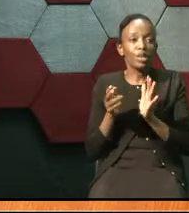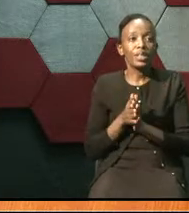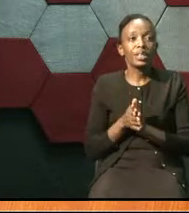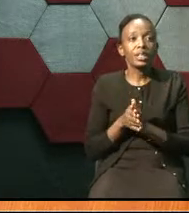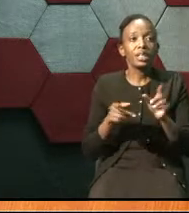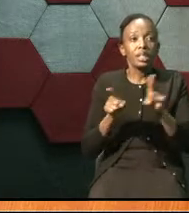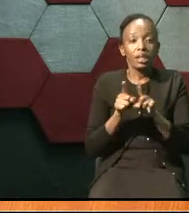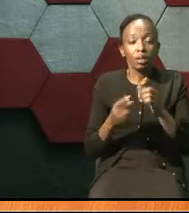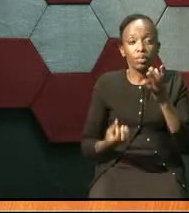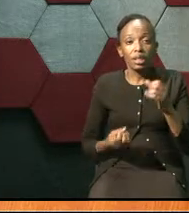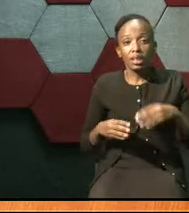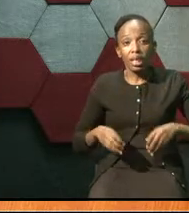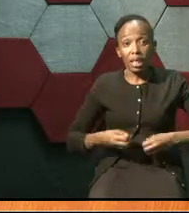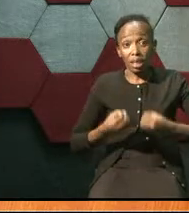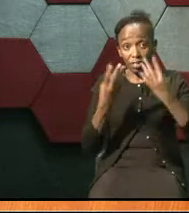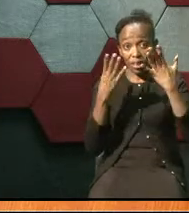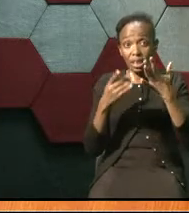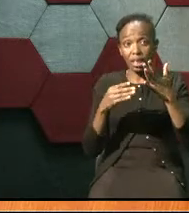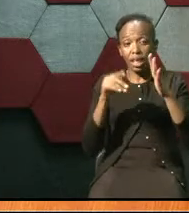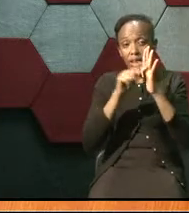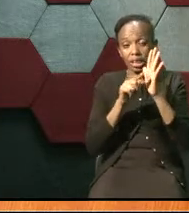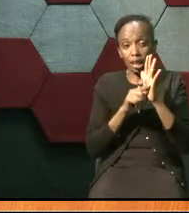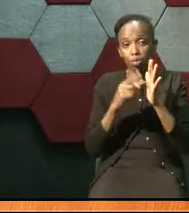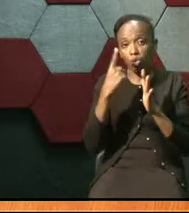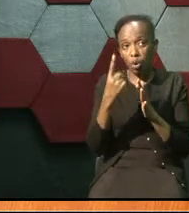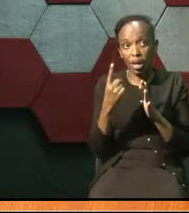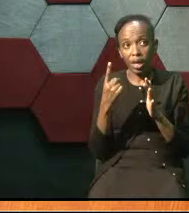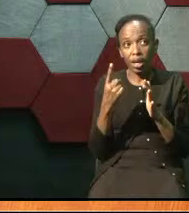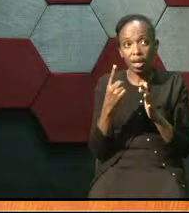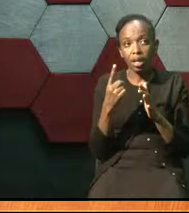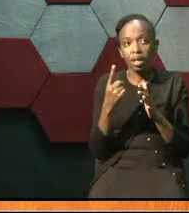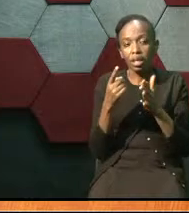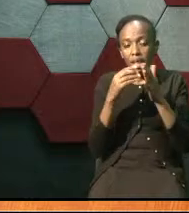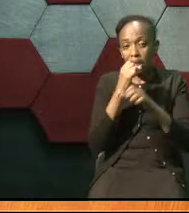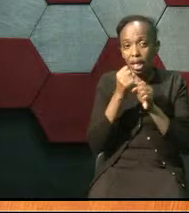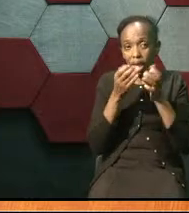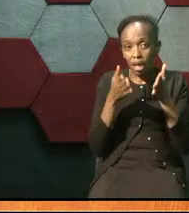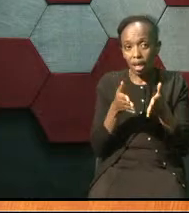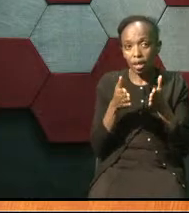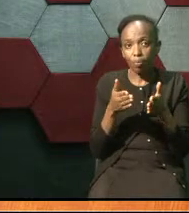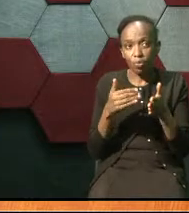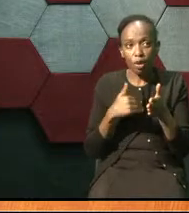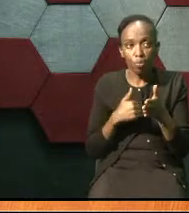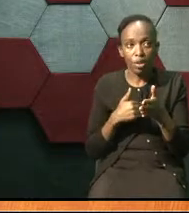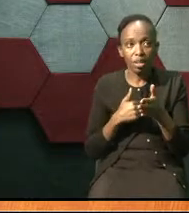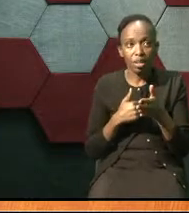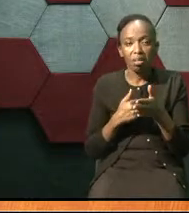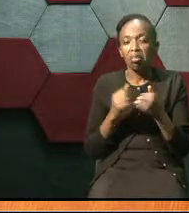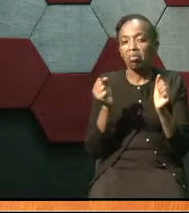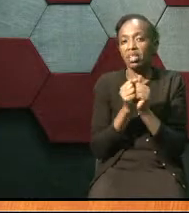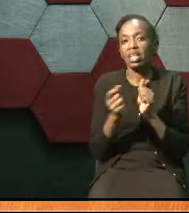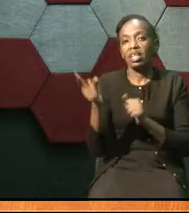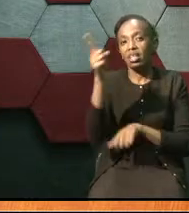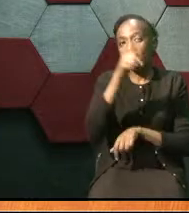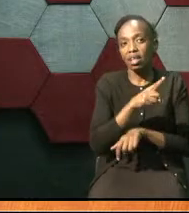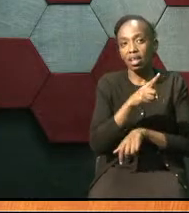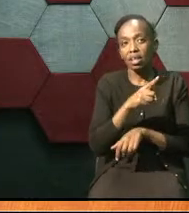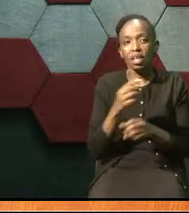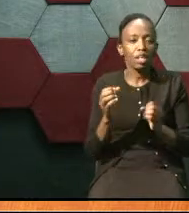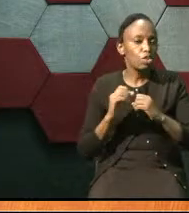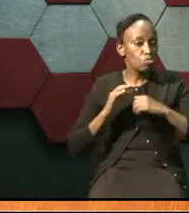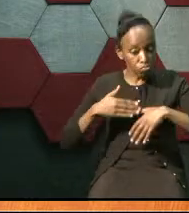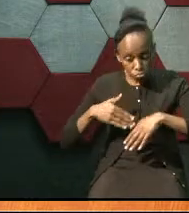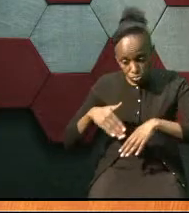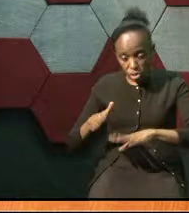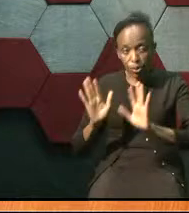and sacrifice their term one holiday. And term one holiday this year has been just about 10 days long, and you sacrificed